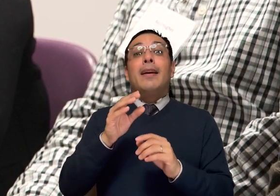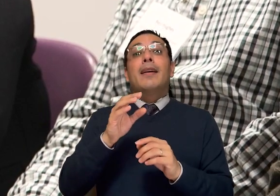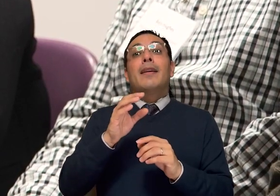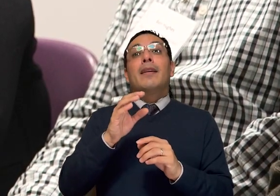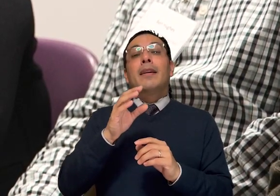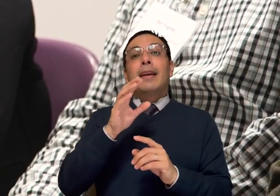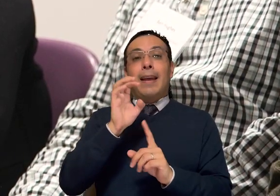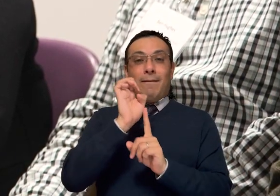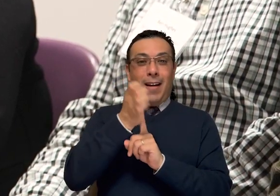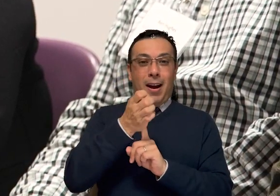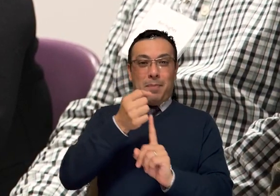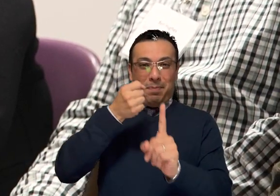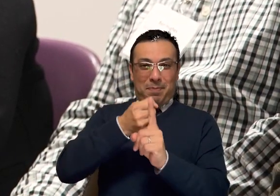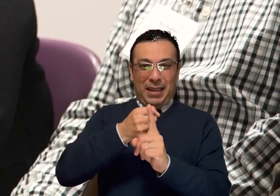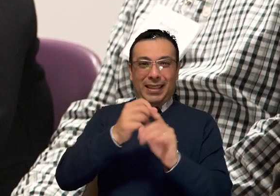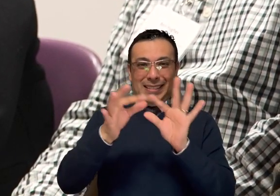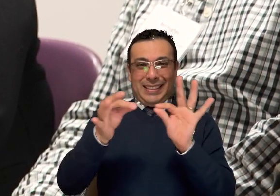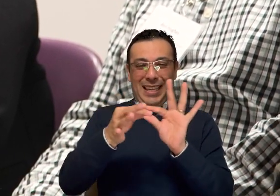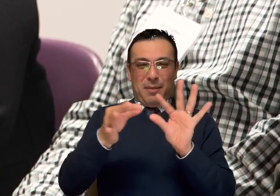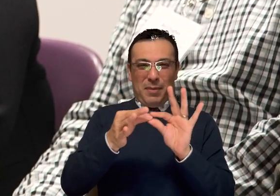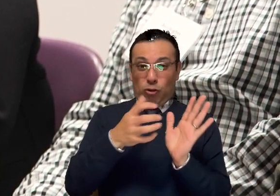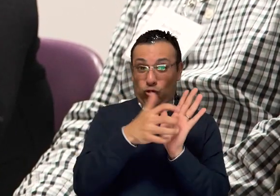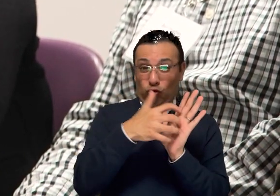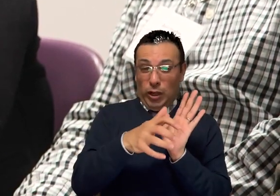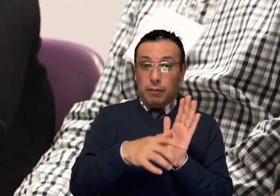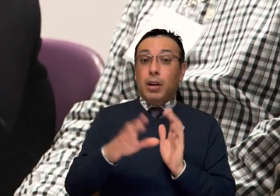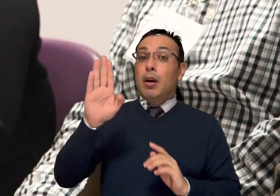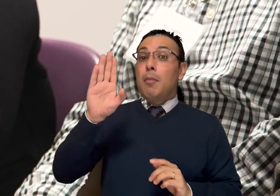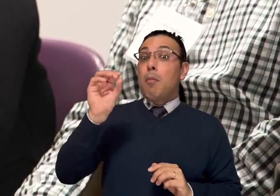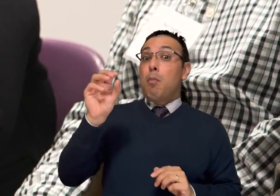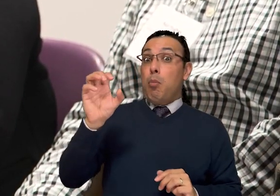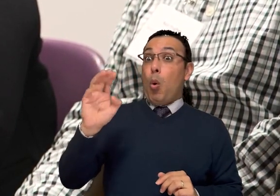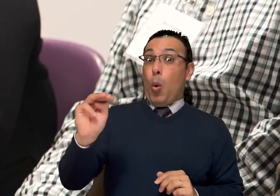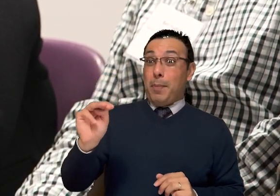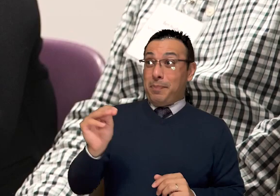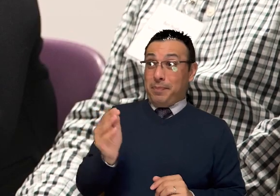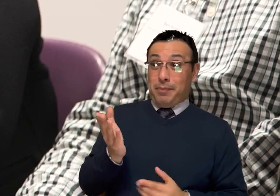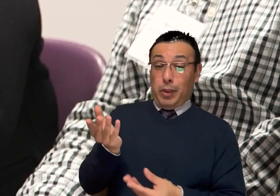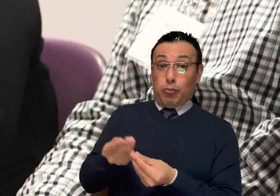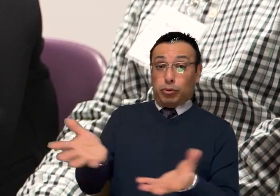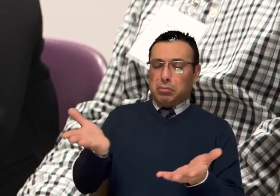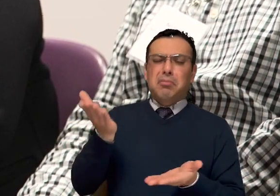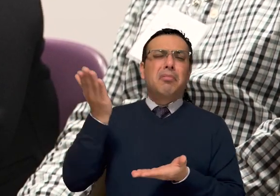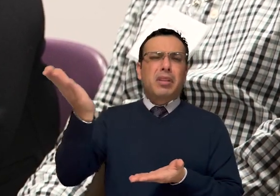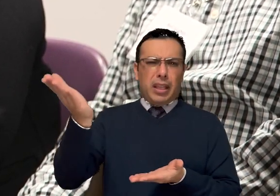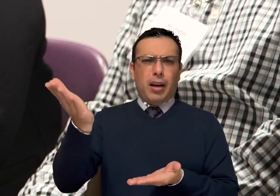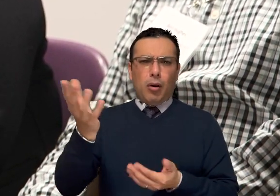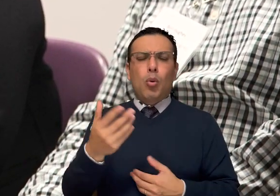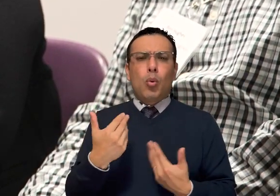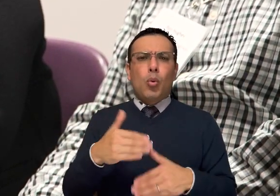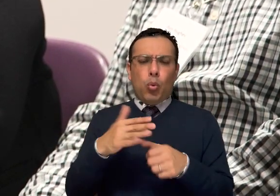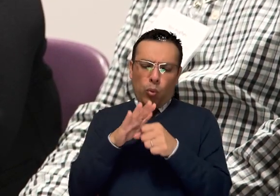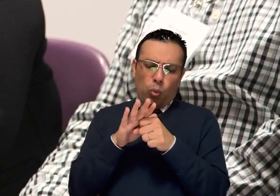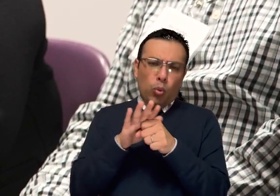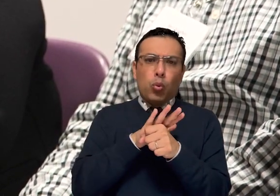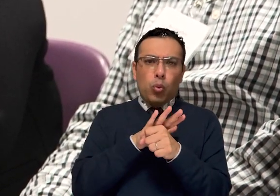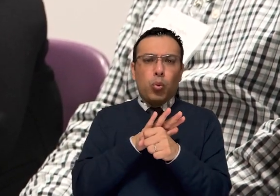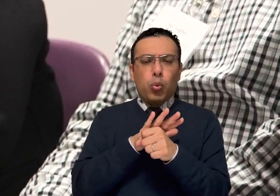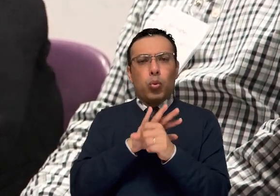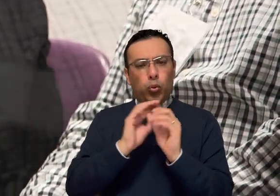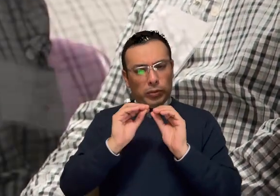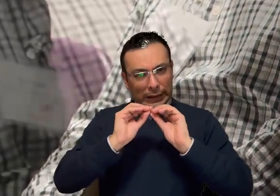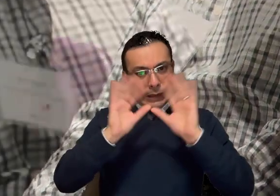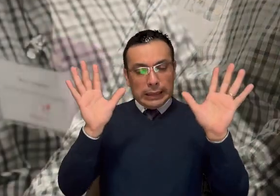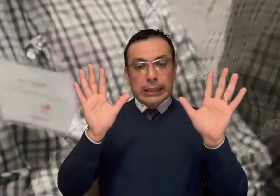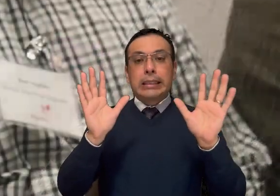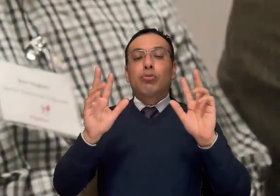a fairly thorough assessment by BOEM of the impacts on all of those items that